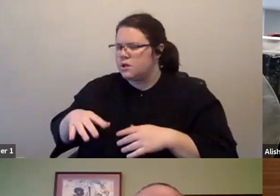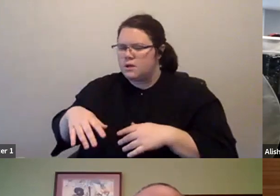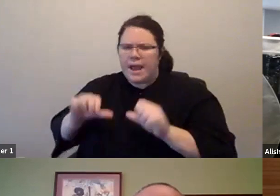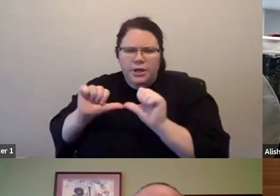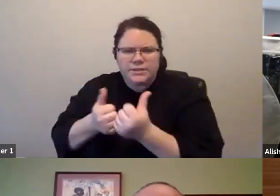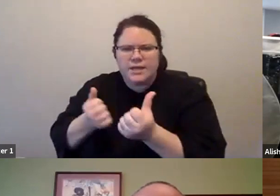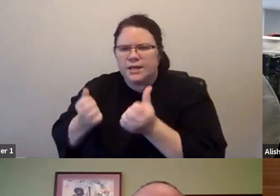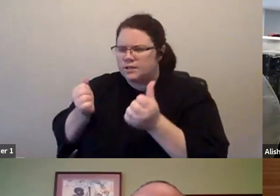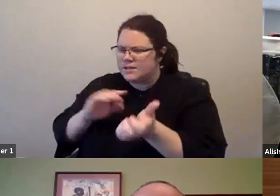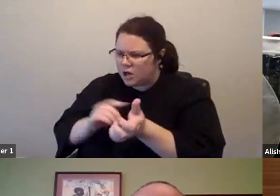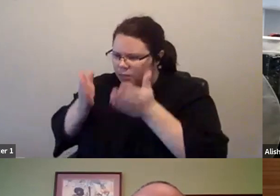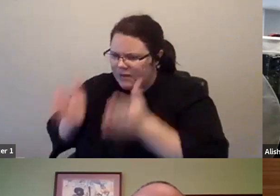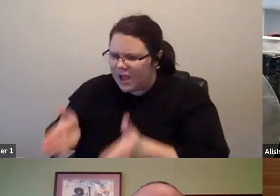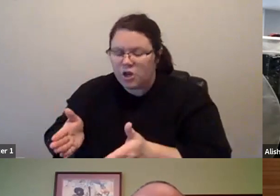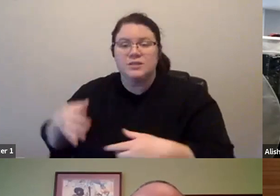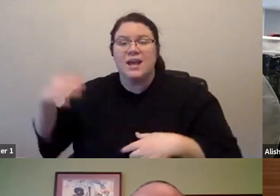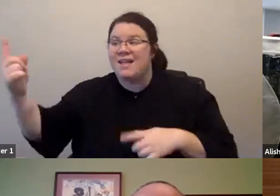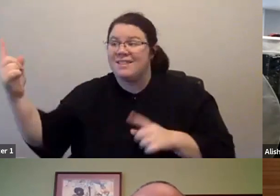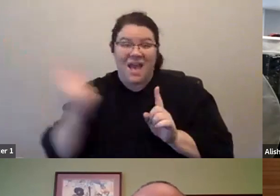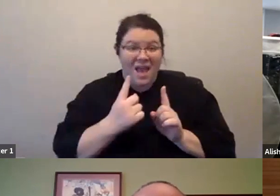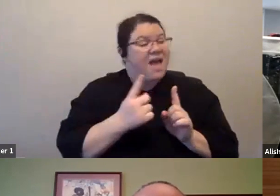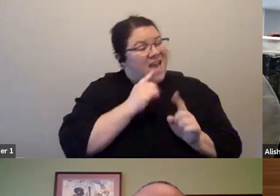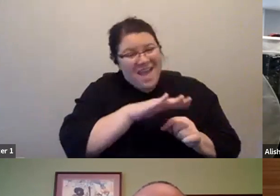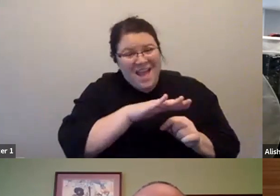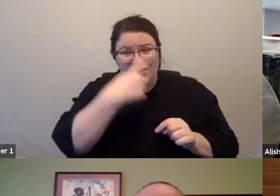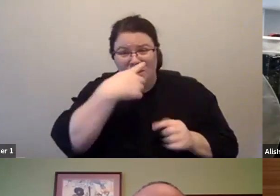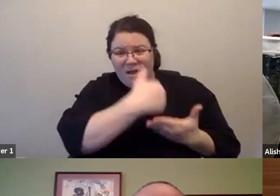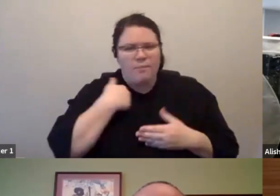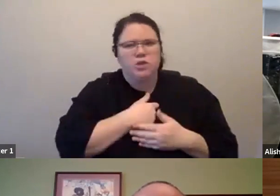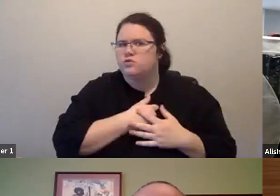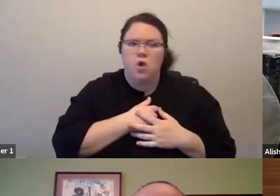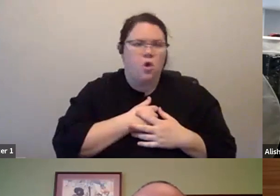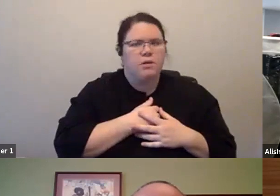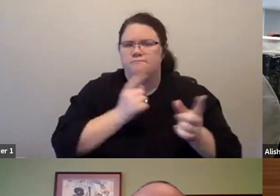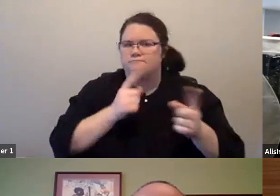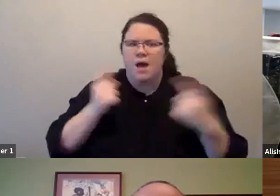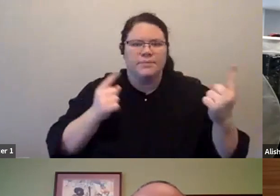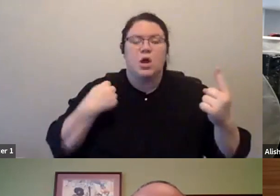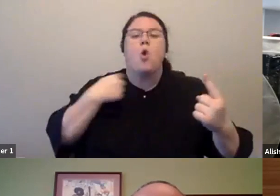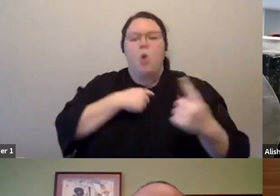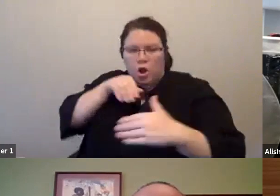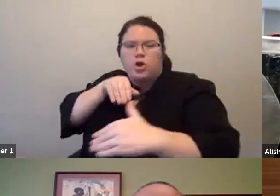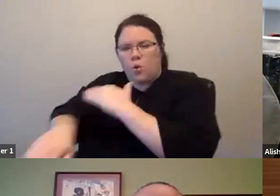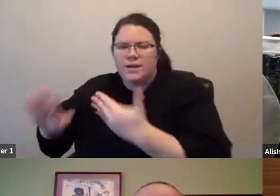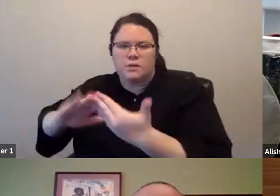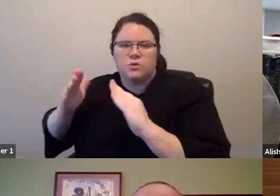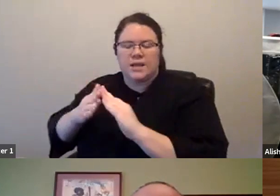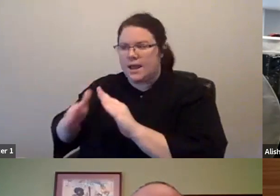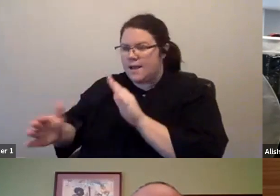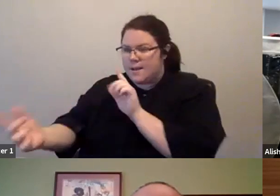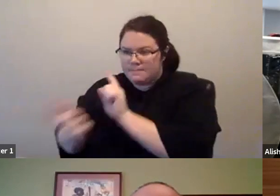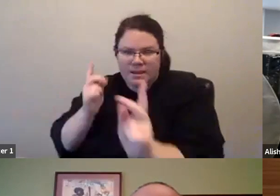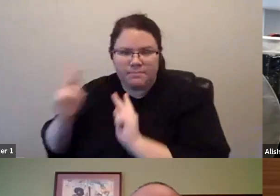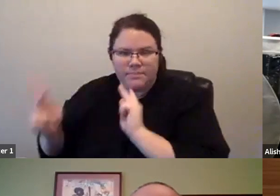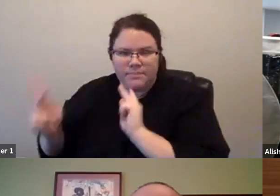longer waiting on them to come to us to seek out partnerships. We are looking to go to those organizations to